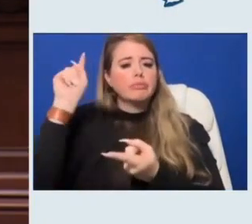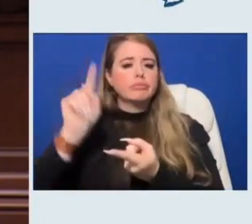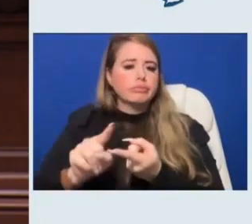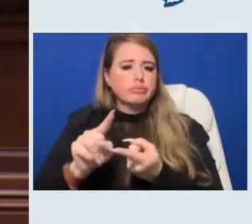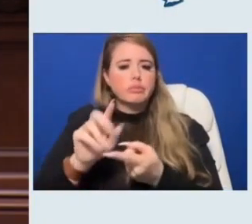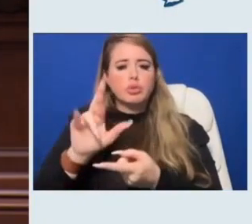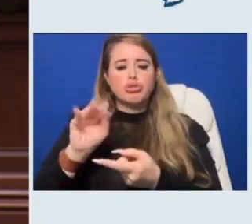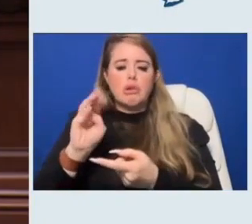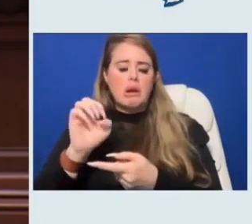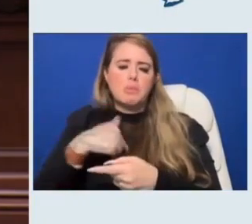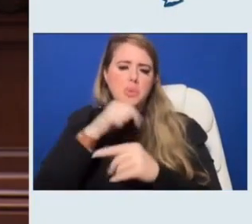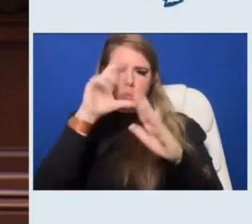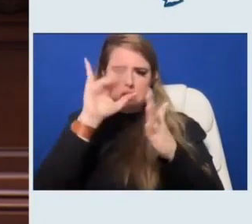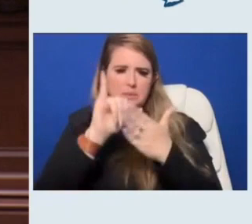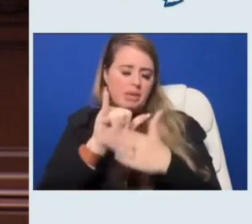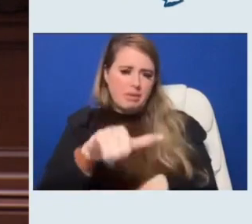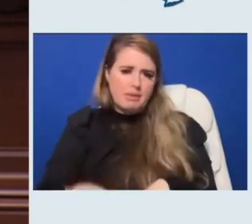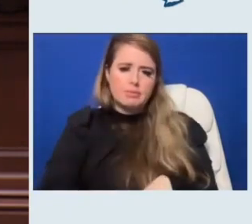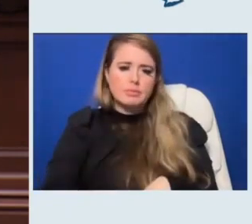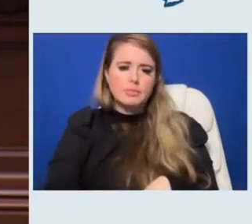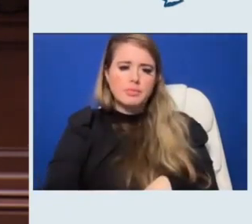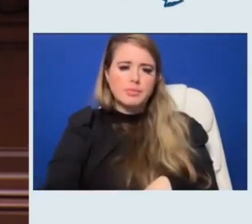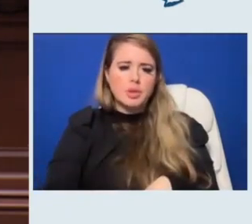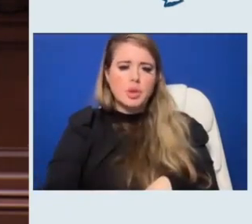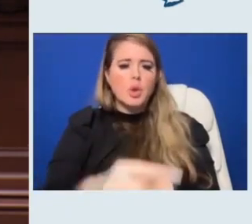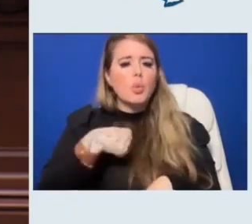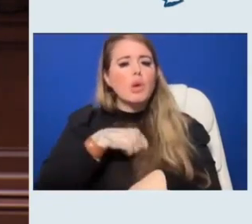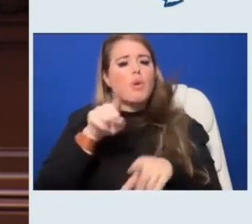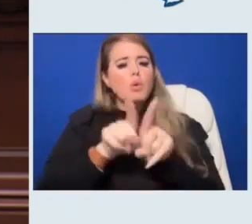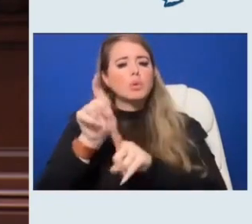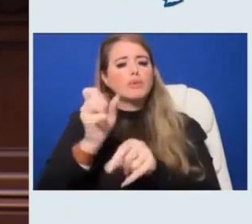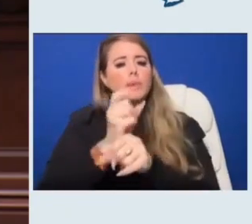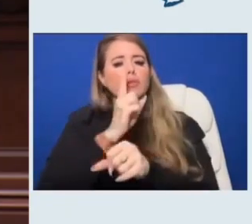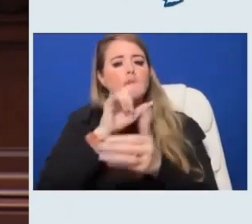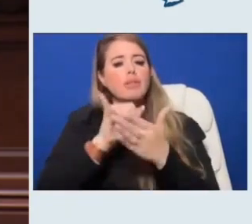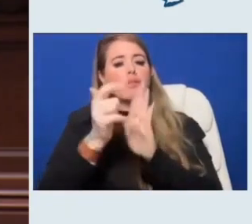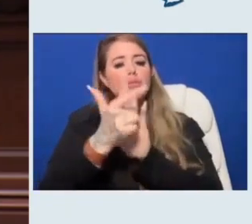expect that. We also have to make sure the law is clear for our judges.